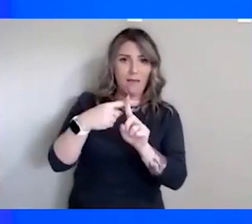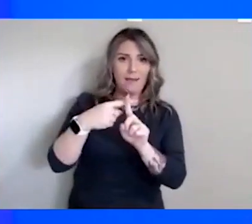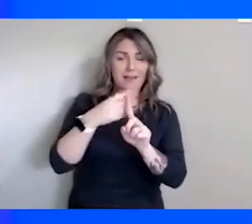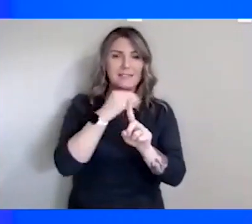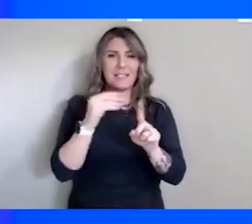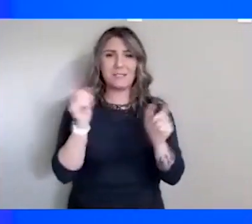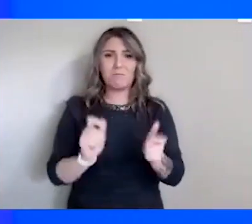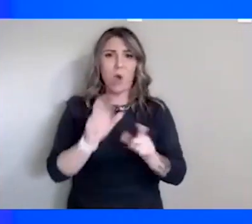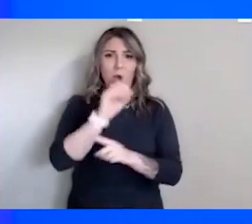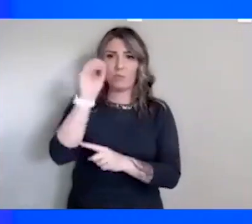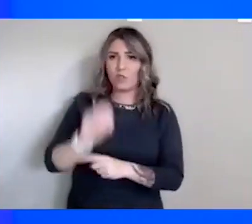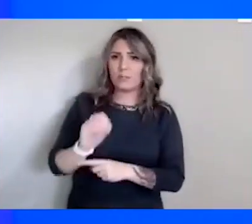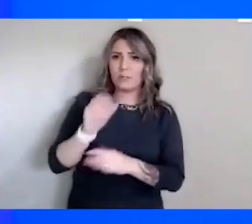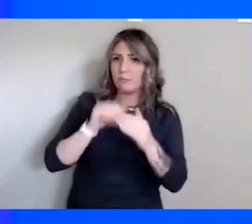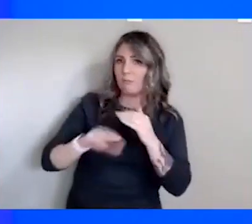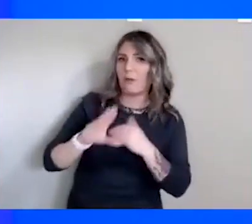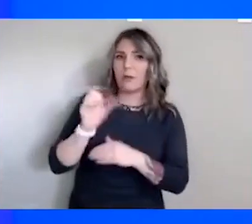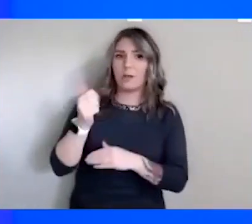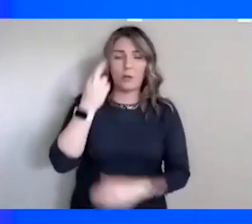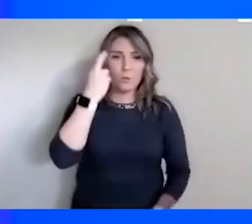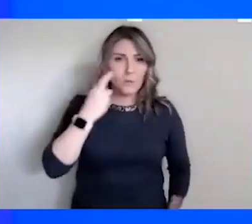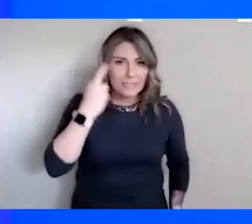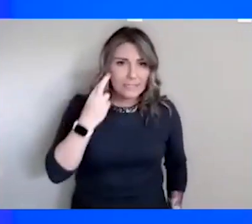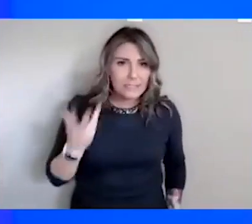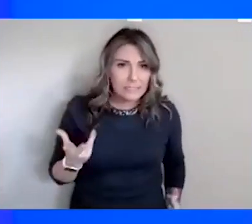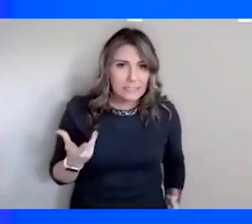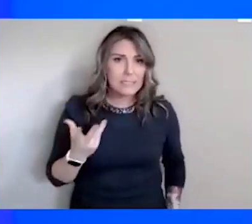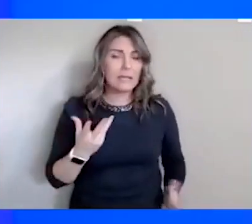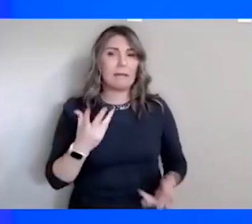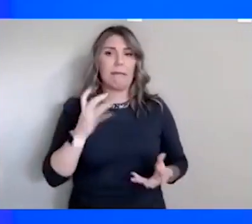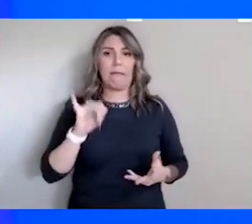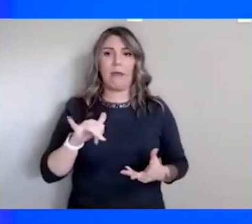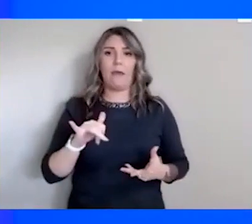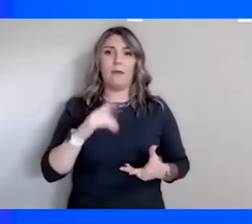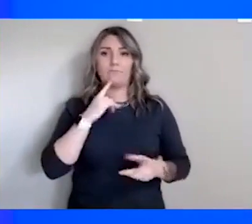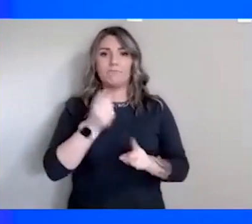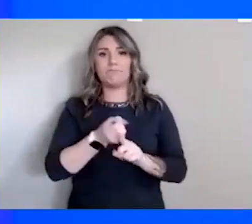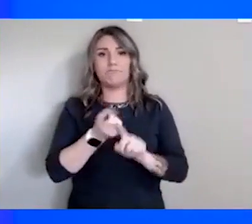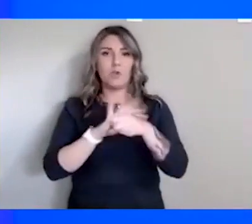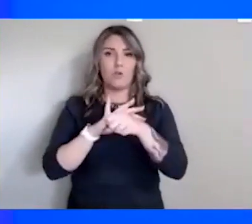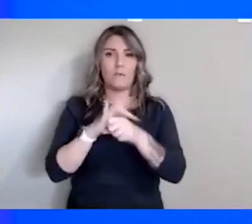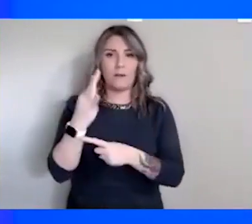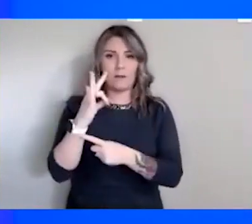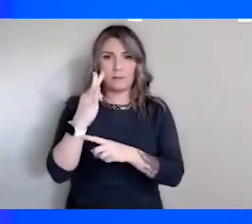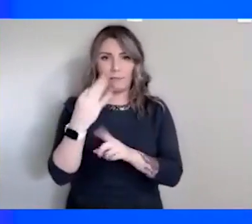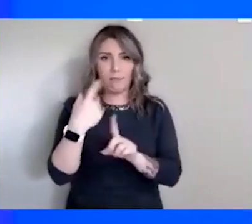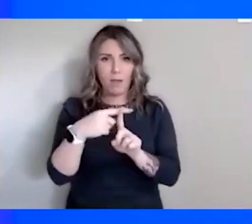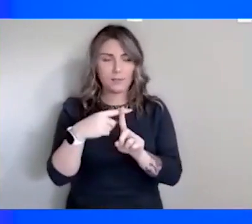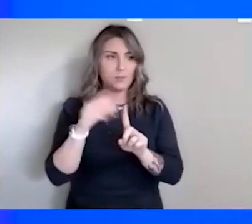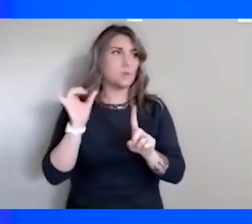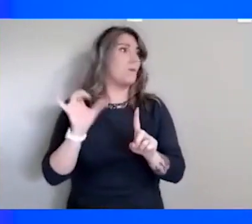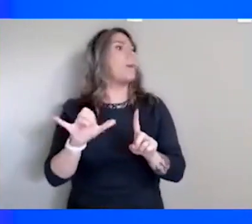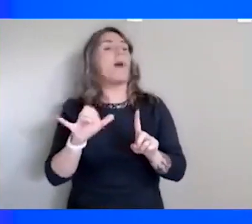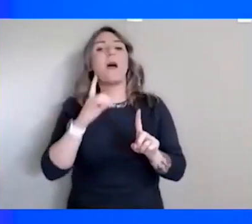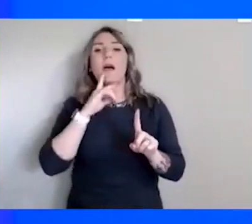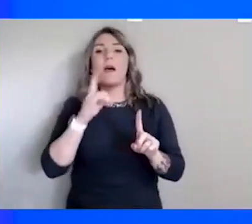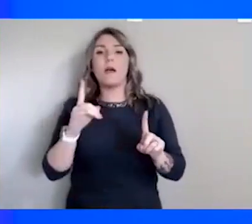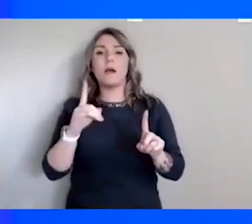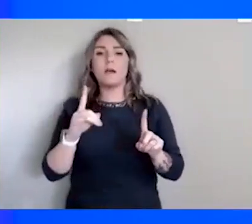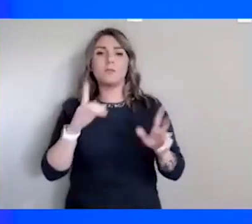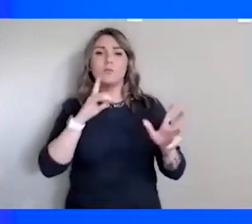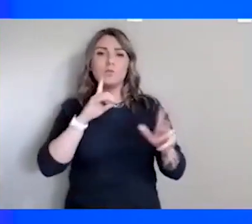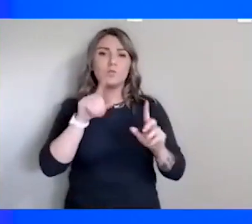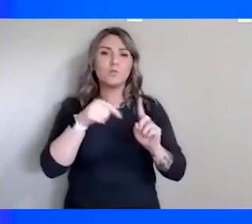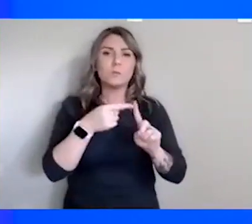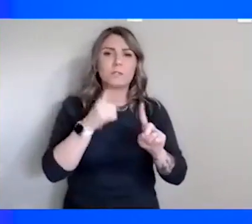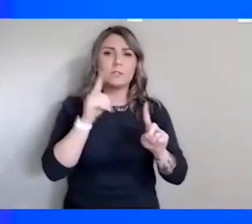in for another reason that were COVID positive. So now that balloon is squeezed, if you will, and now